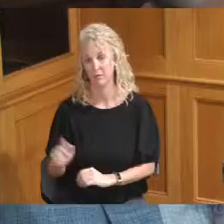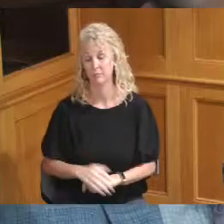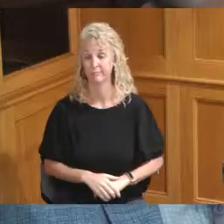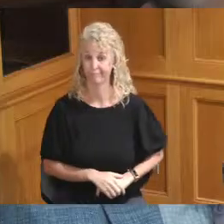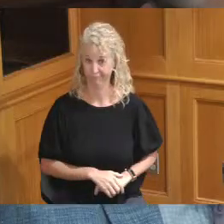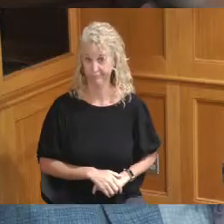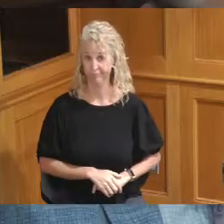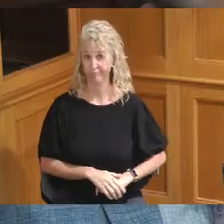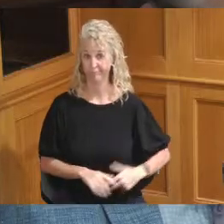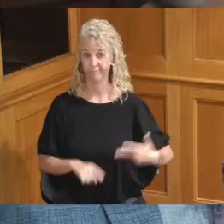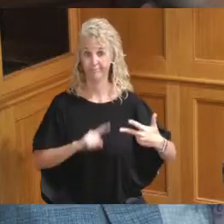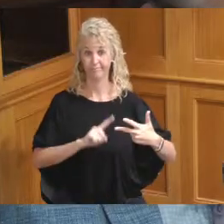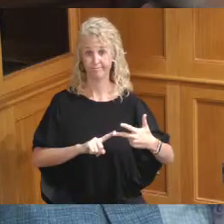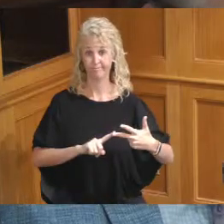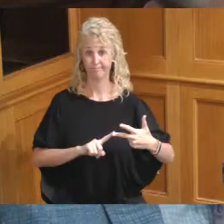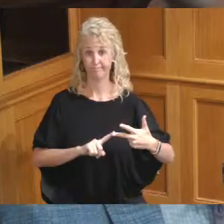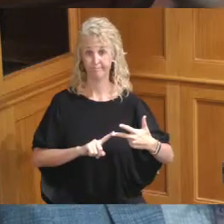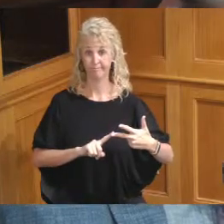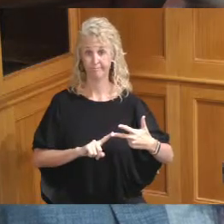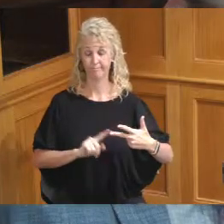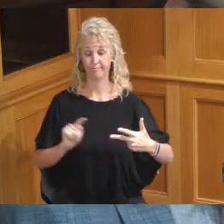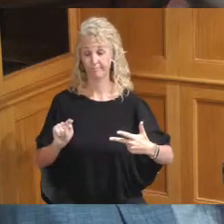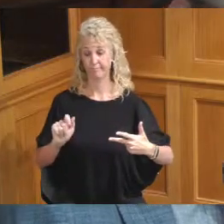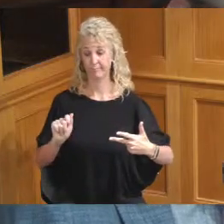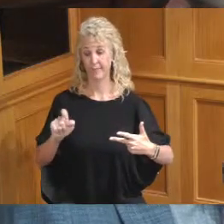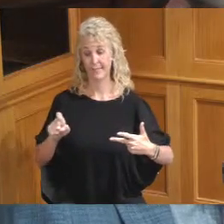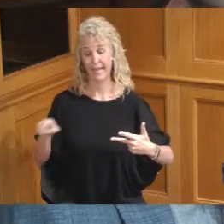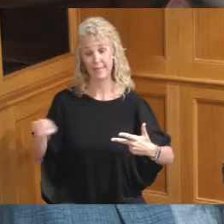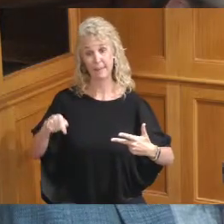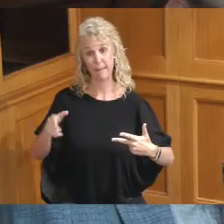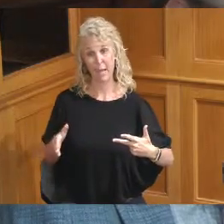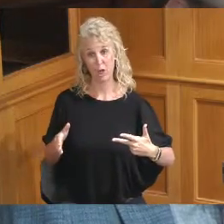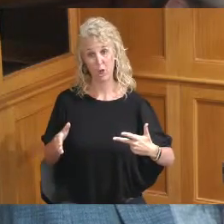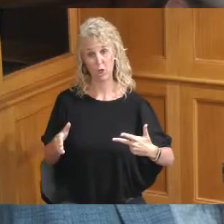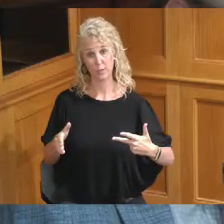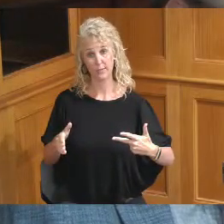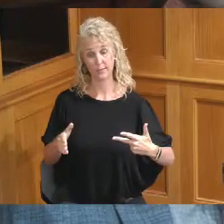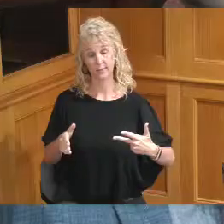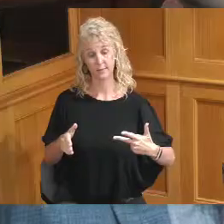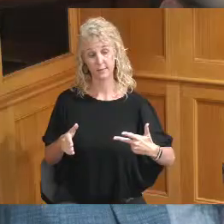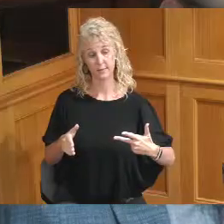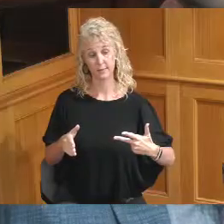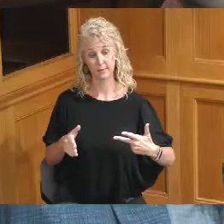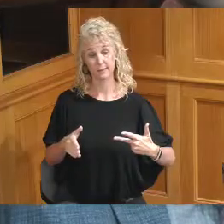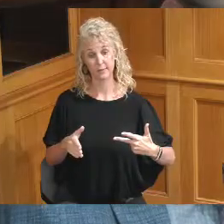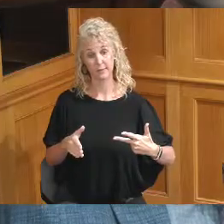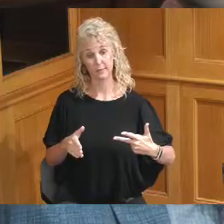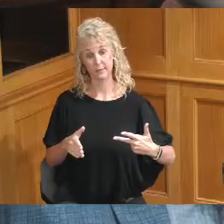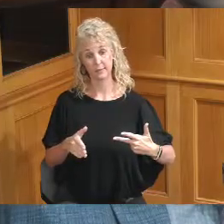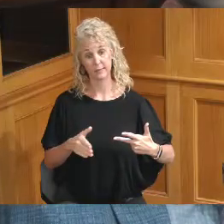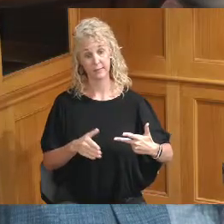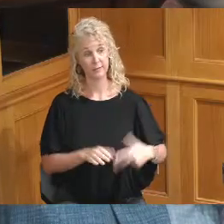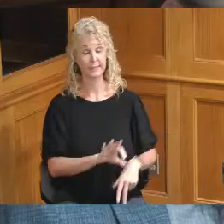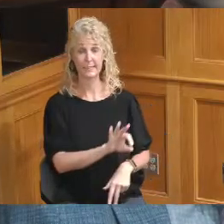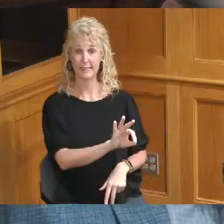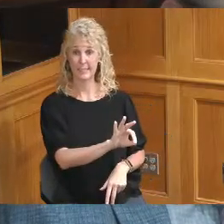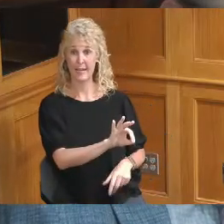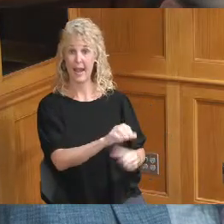Now, taxpayers, we're giving a guarantee to the Bengals, okay. They have 9